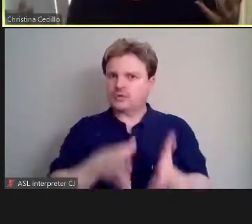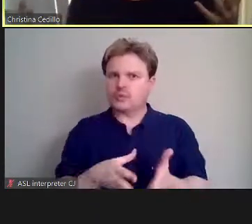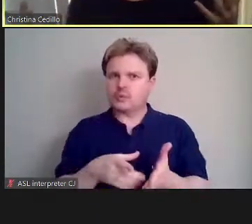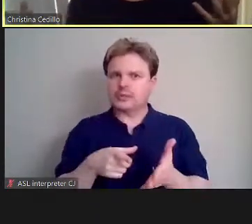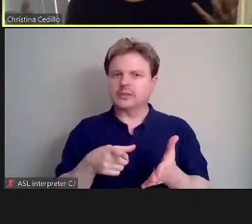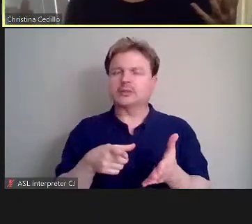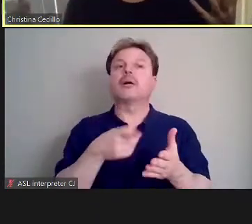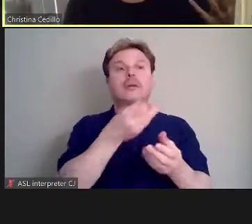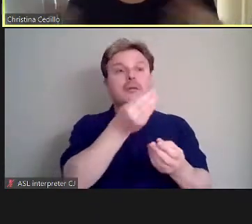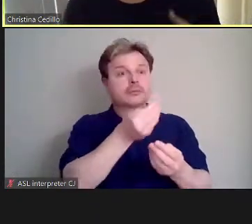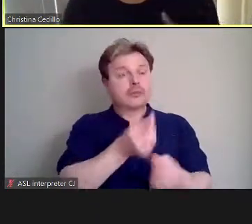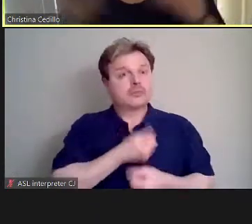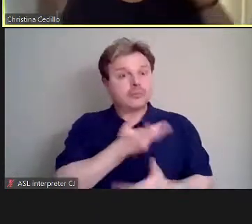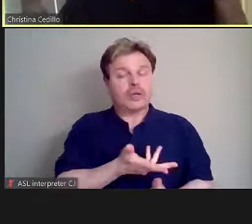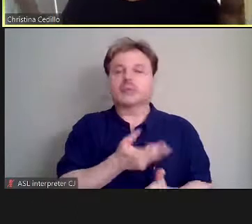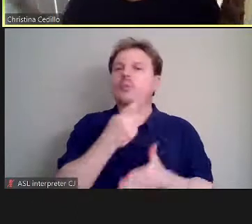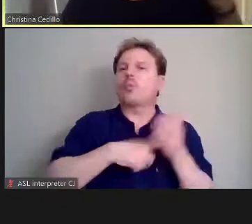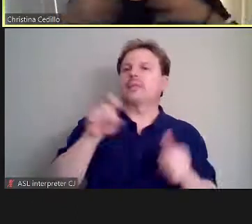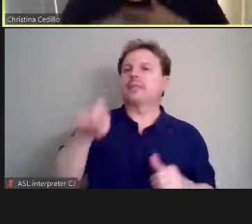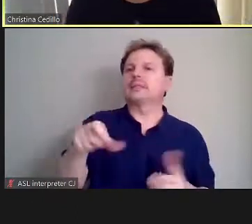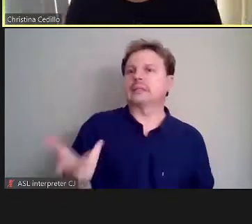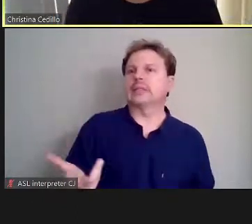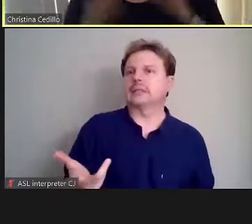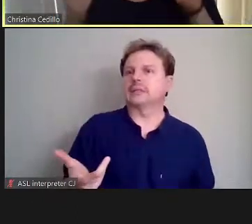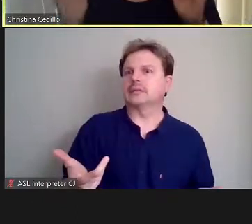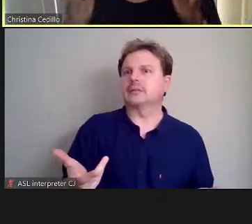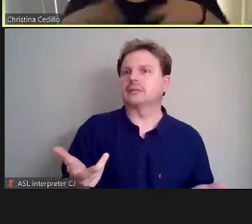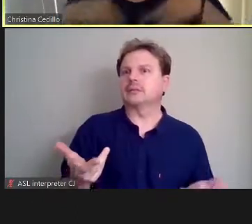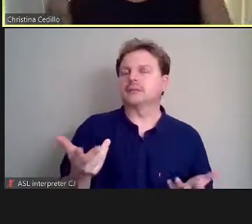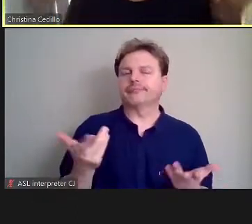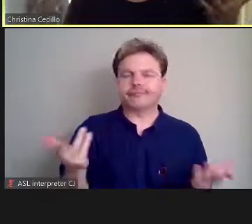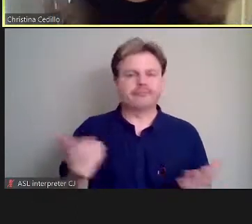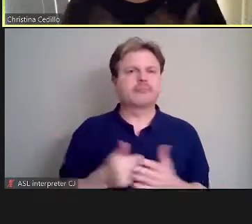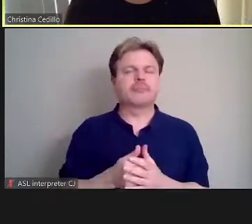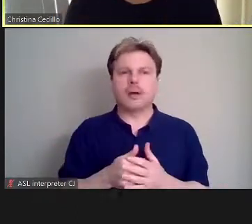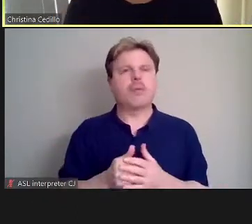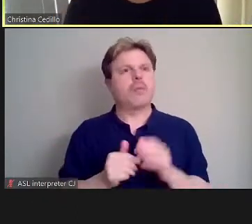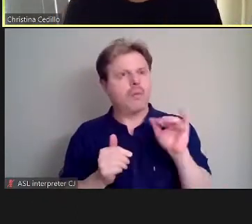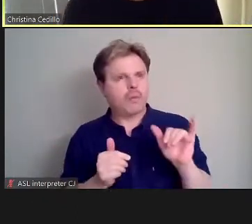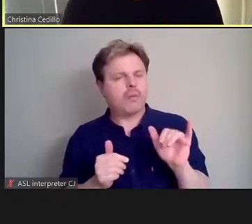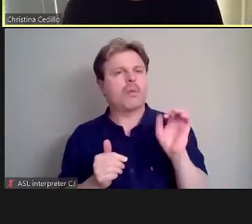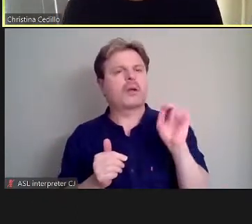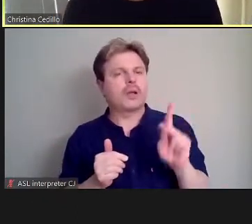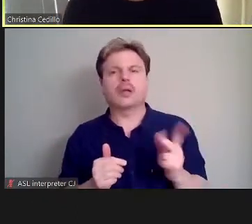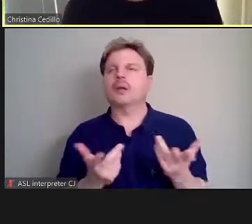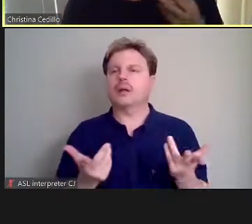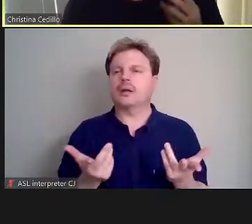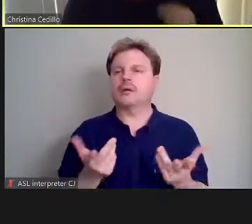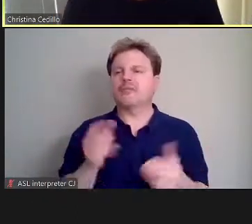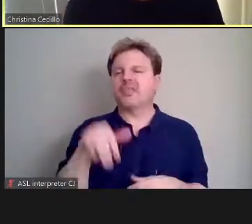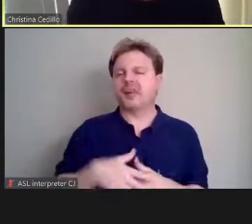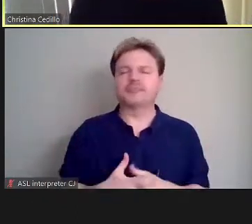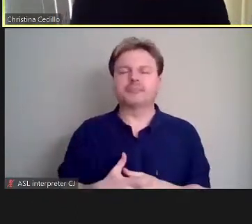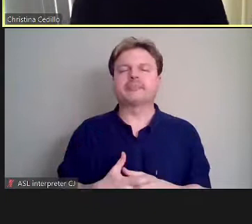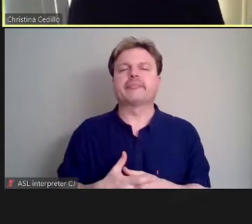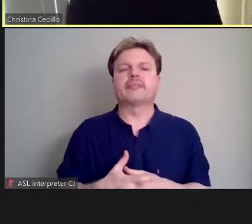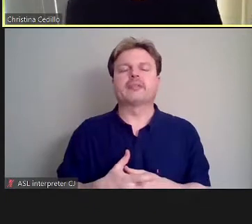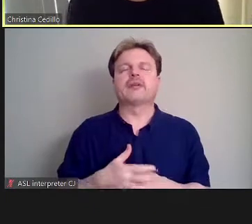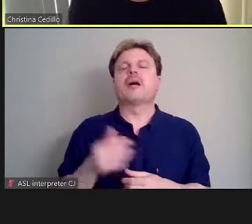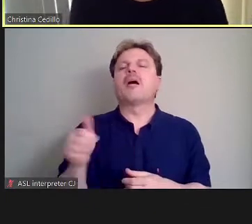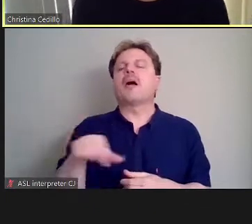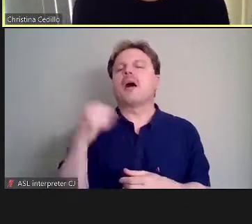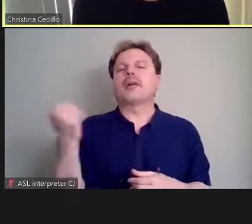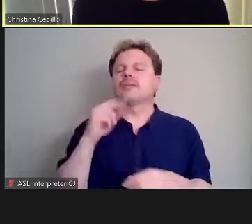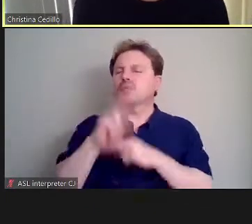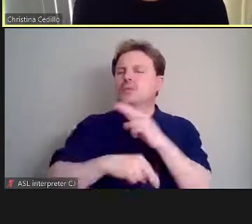need. And then, you know, okay. That sort of thing. And the other thing is that